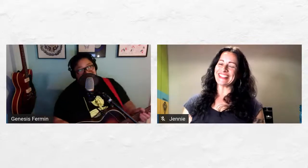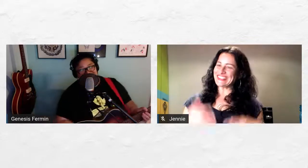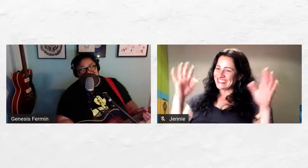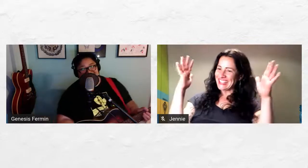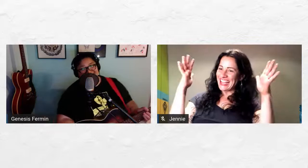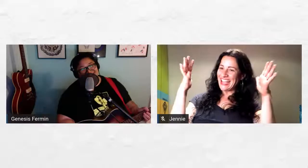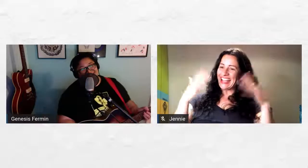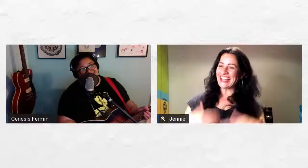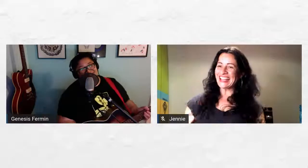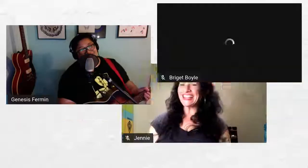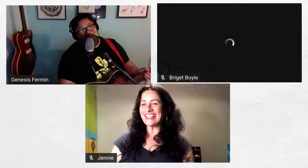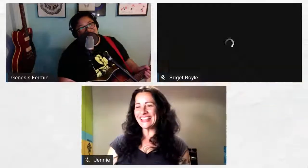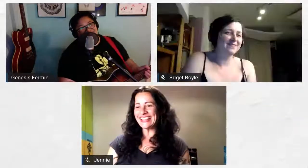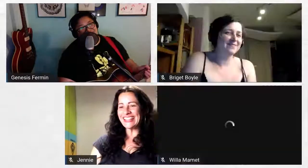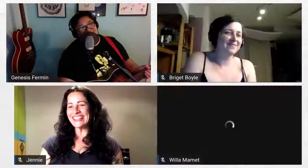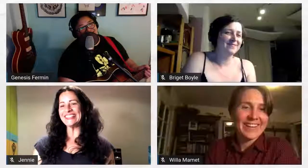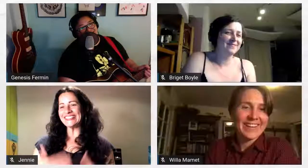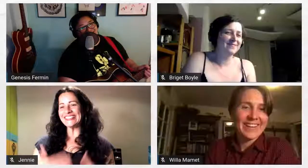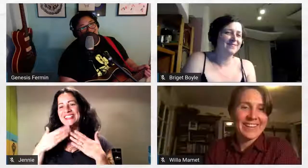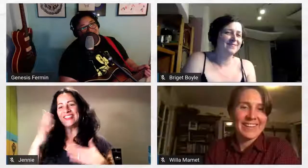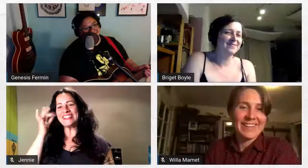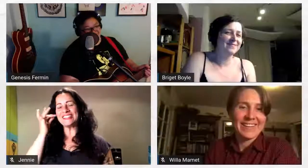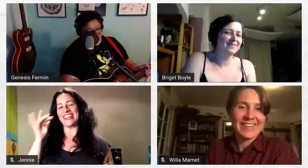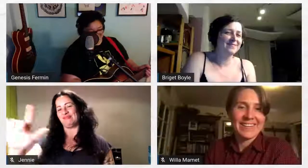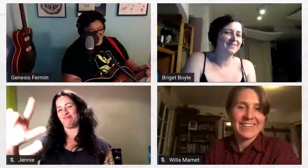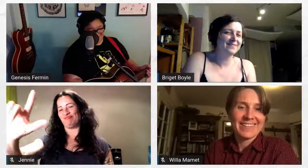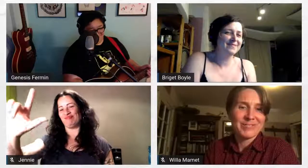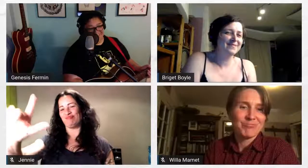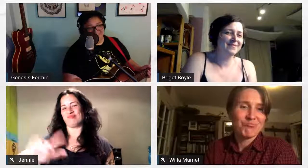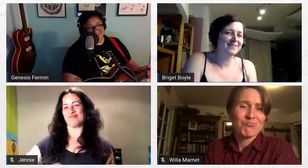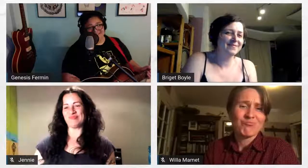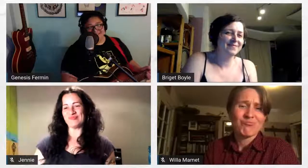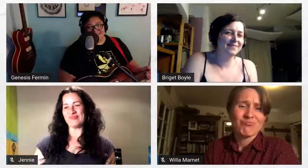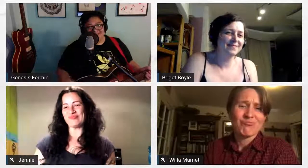Yay! Thank you so much, Jenny.